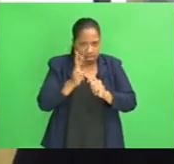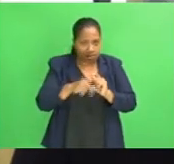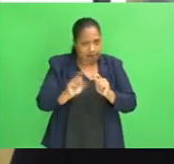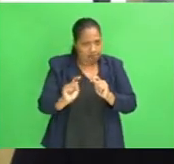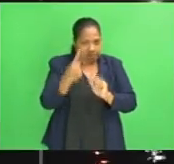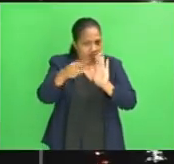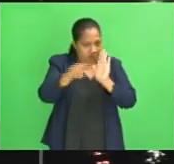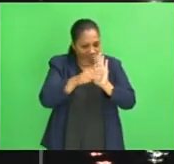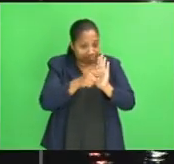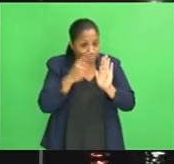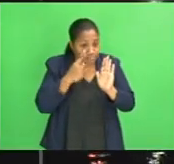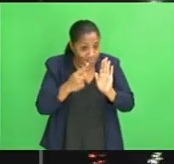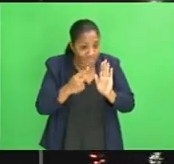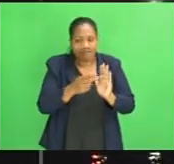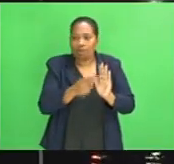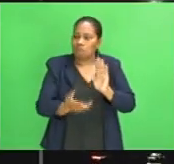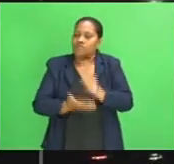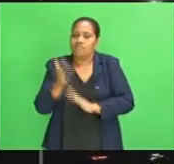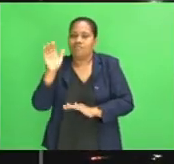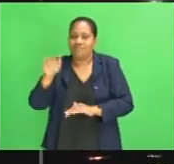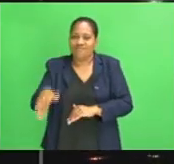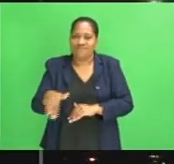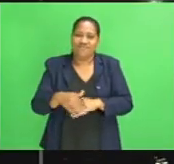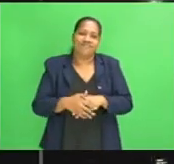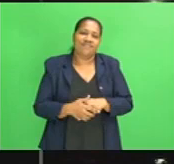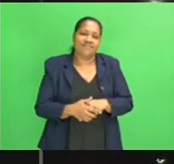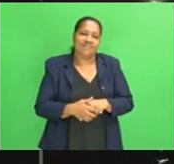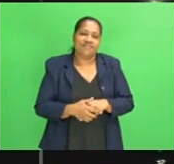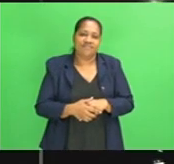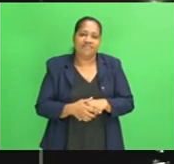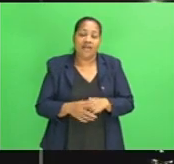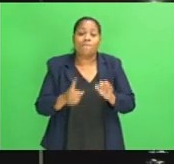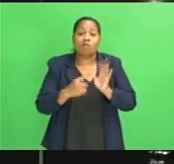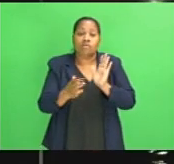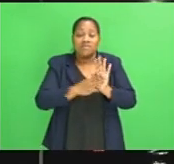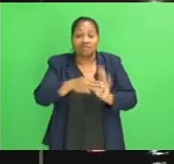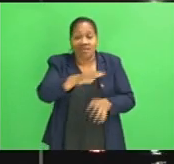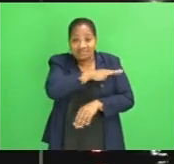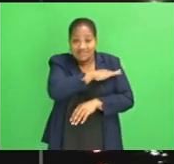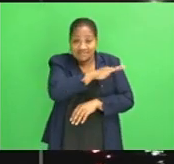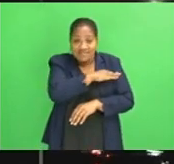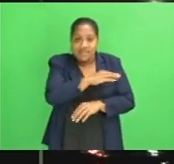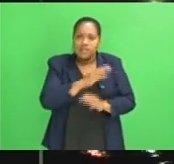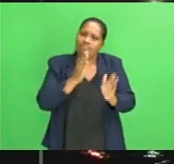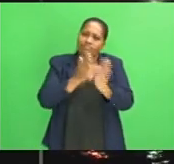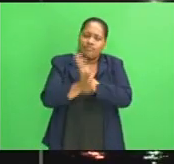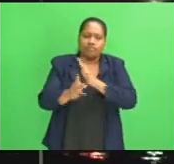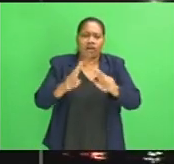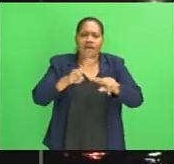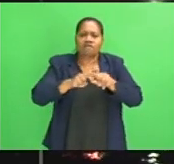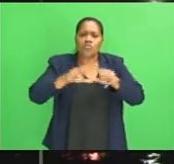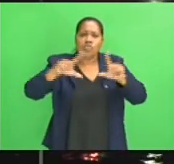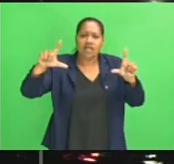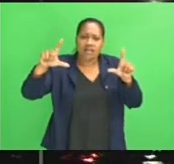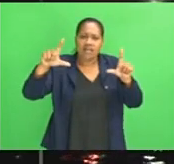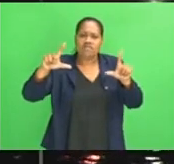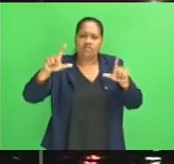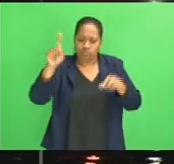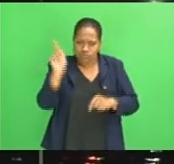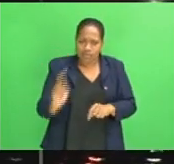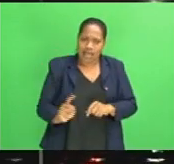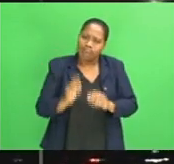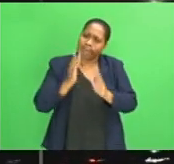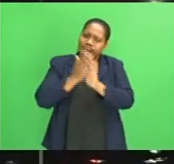home. Prime Minister Vorengen Bainimarama kick-started his tour of Vanua Levu today, commending the people of Vanua